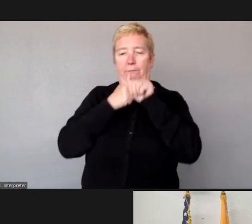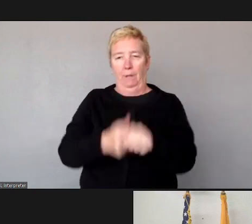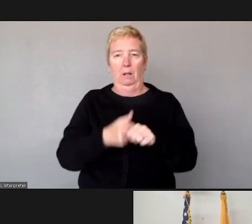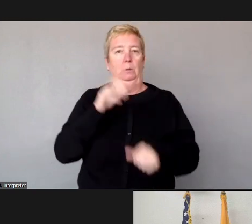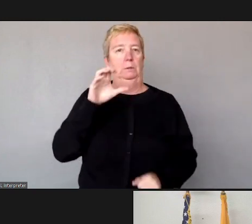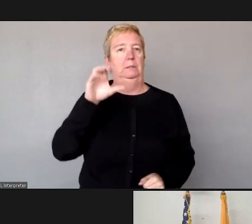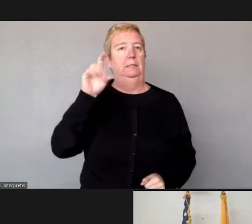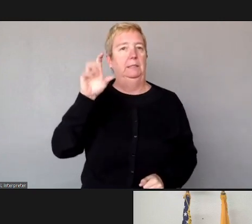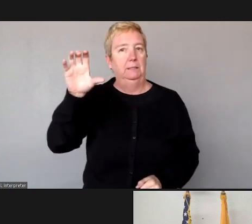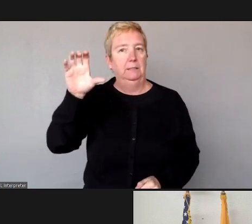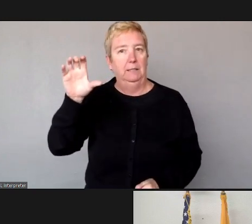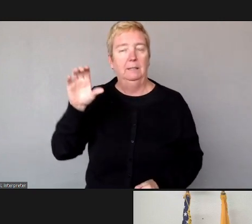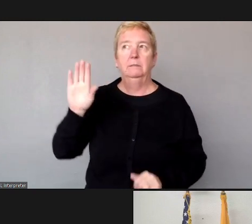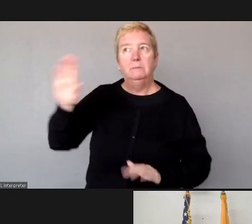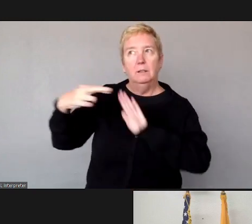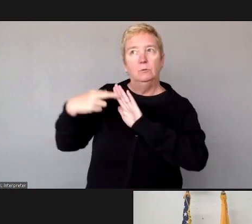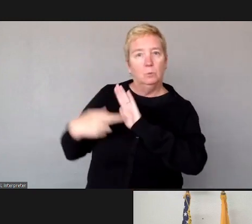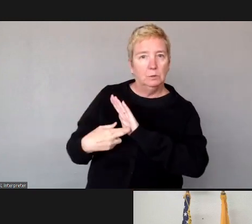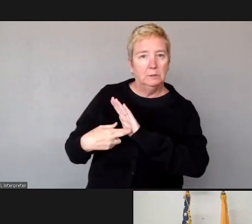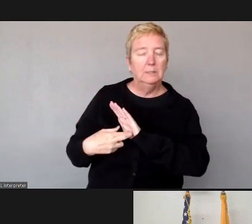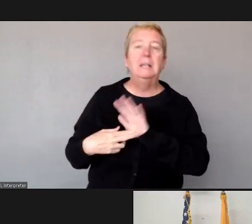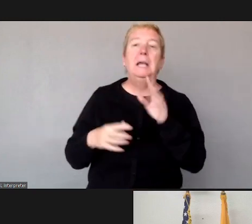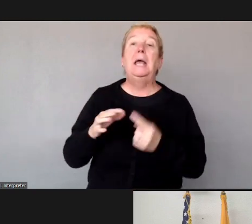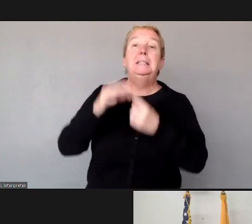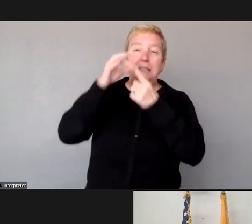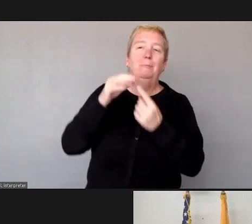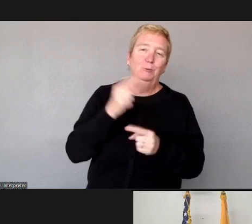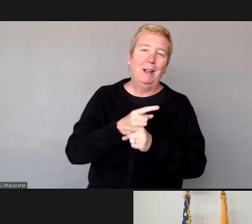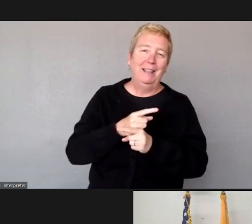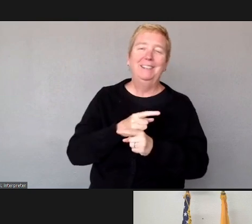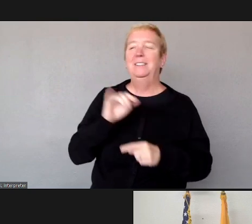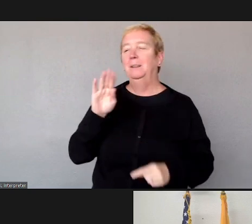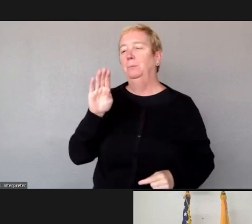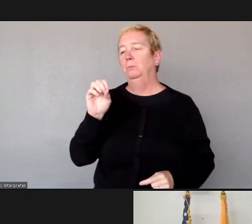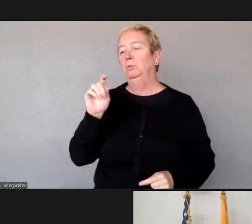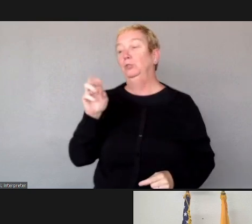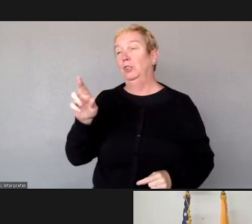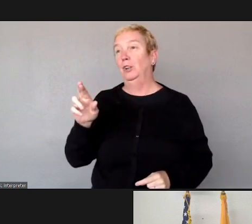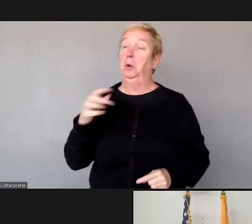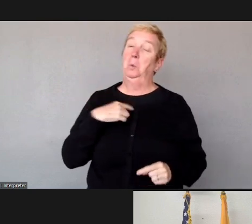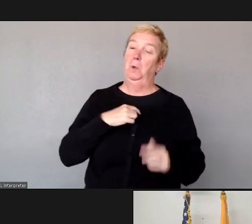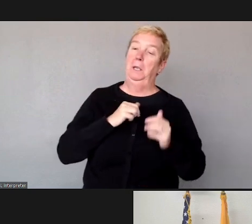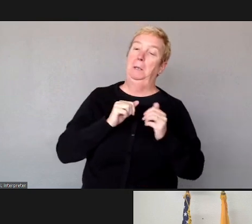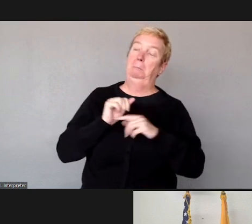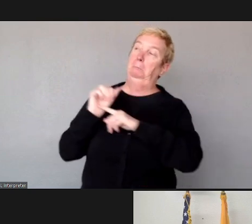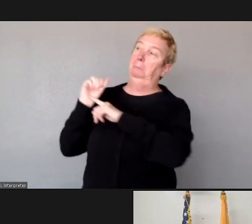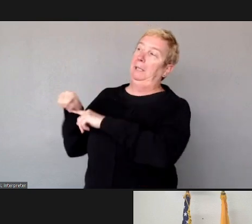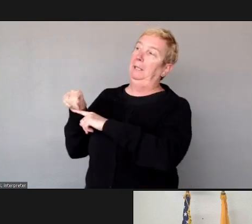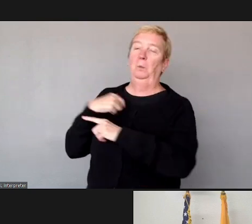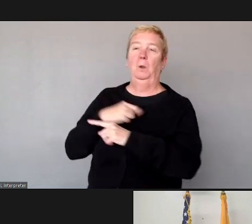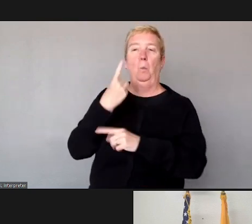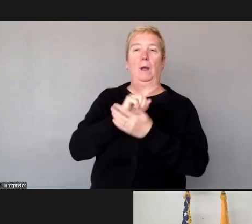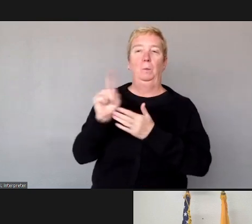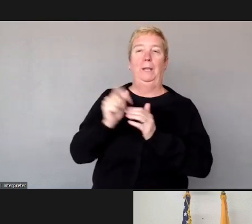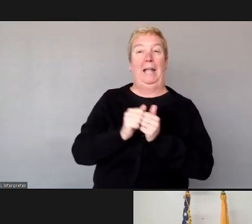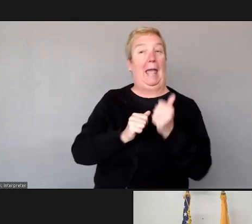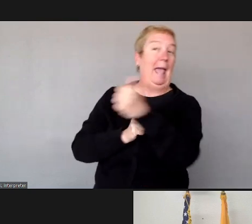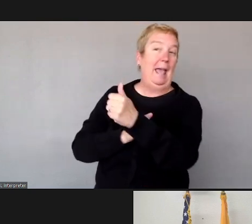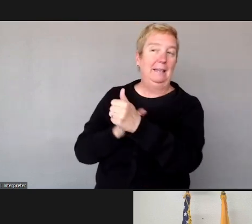CDC does, except like in that case of the boosters, we're 1 week ahead. So for the most part, we